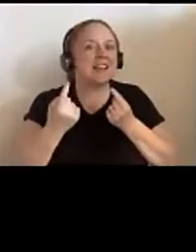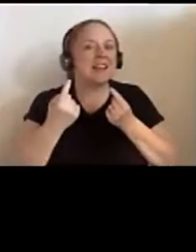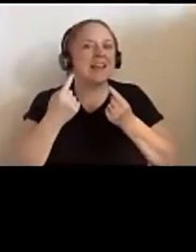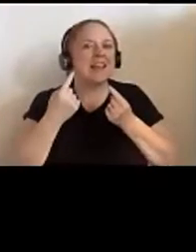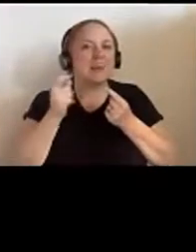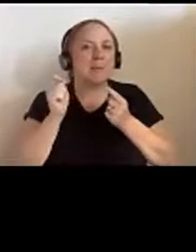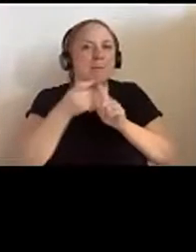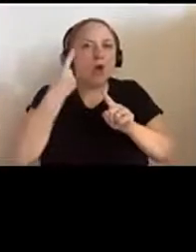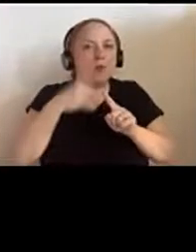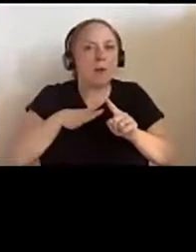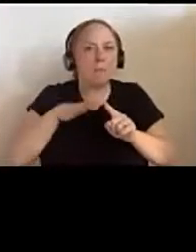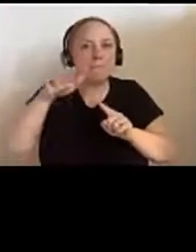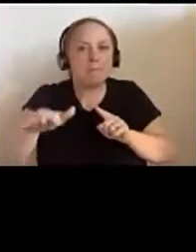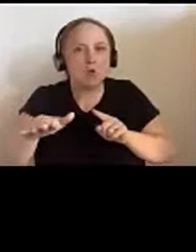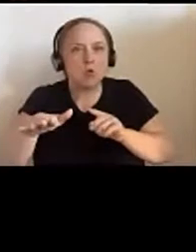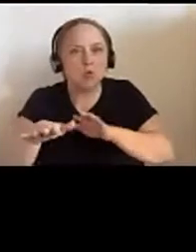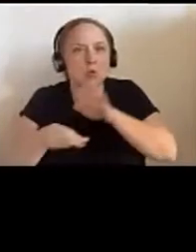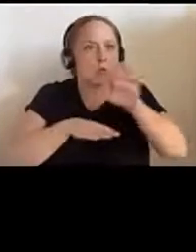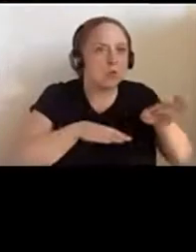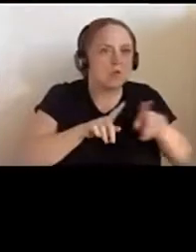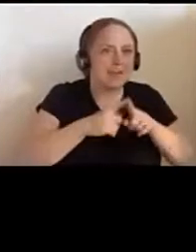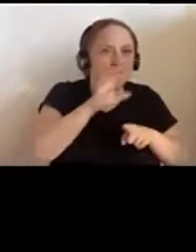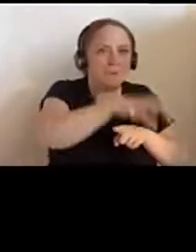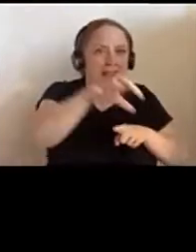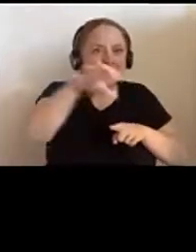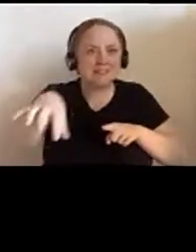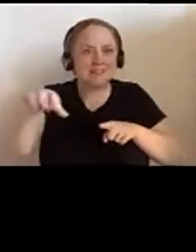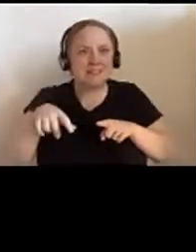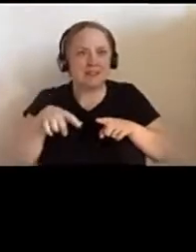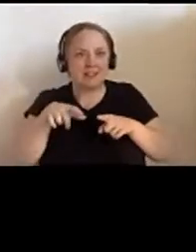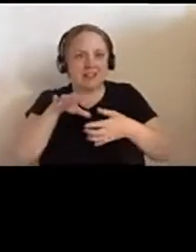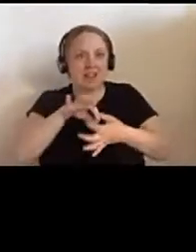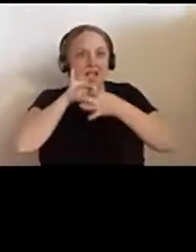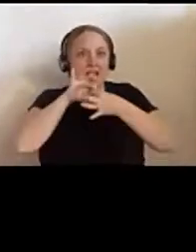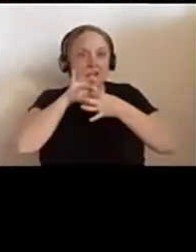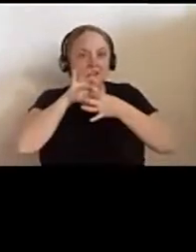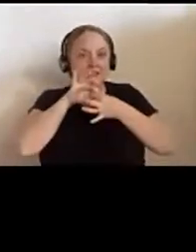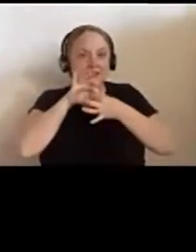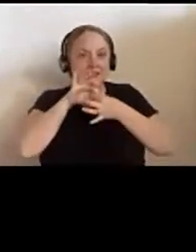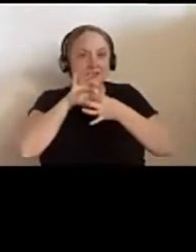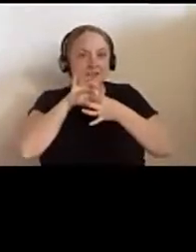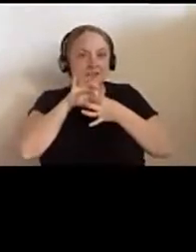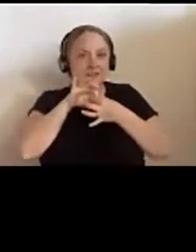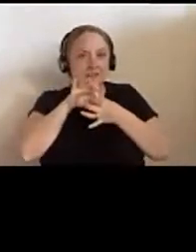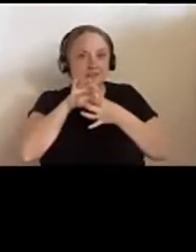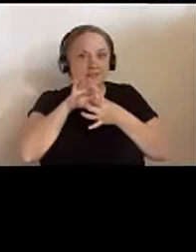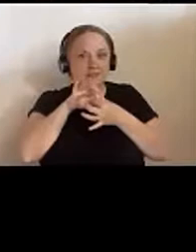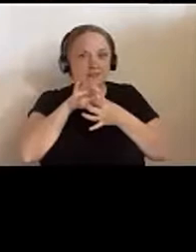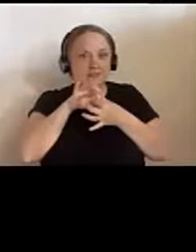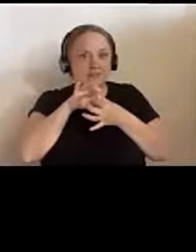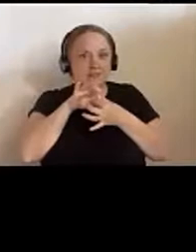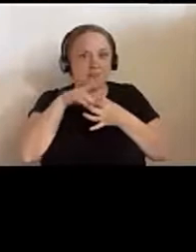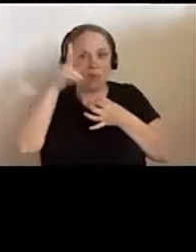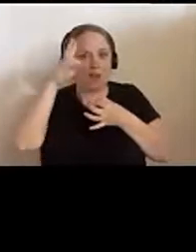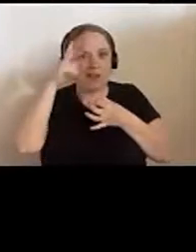place, the Kinect sensors have created an imprint of where I've been using this dust-like aesthetic,